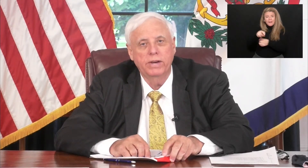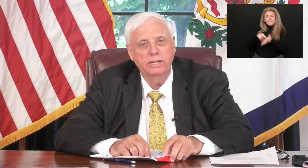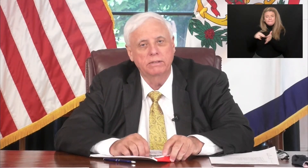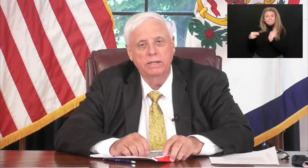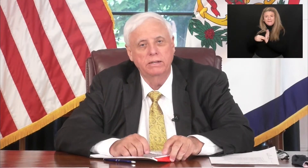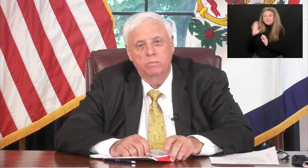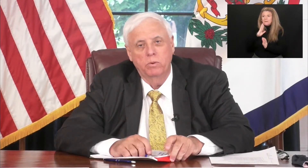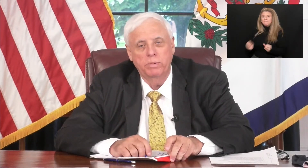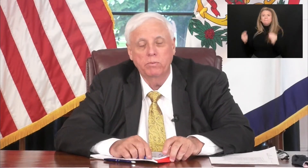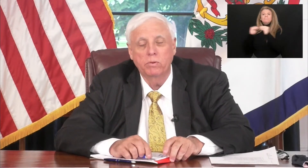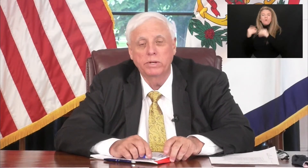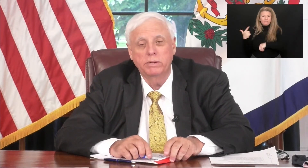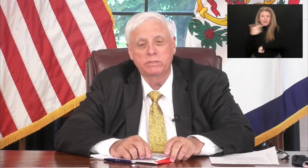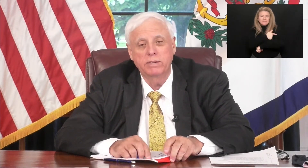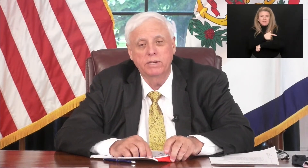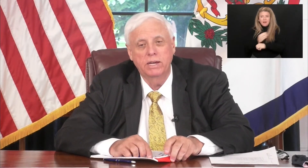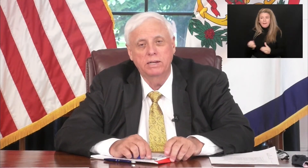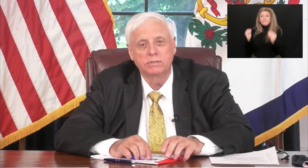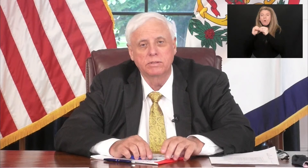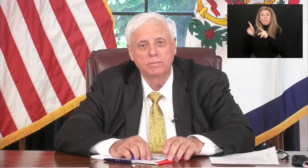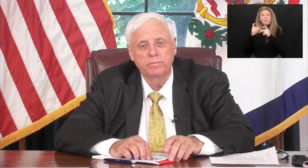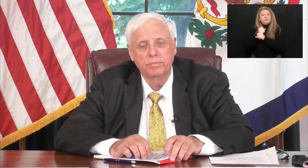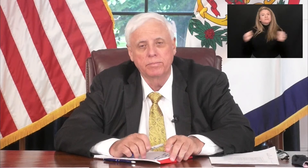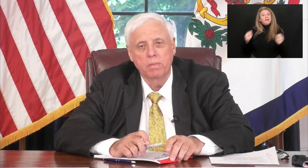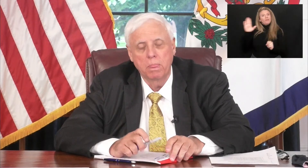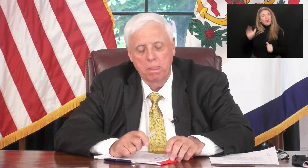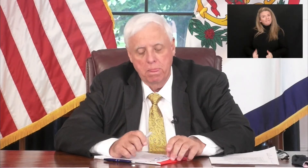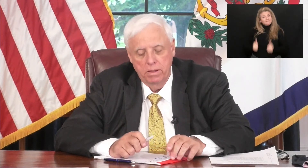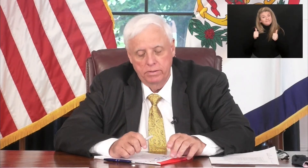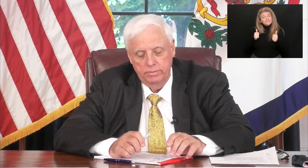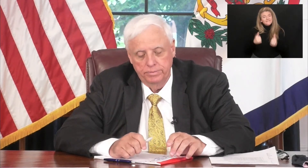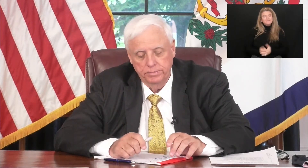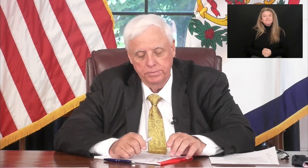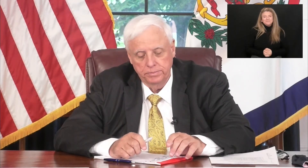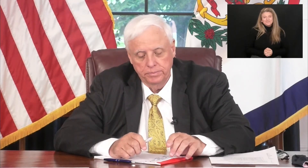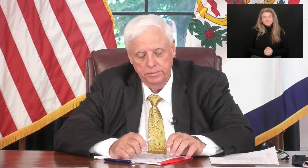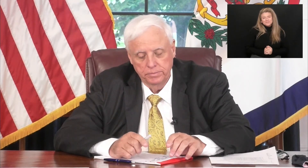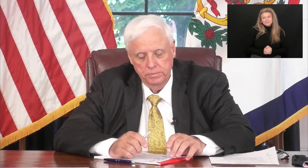going to get vaccinated, and the more people we're going to end up saving lives.